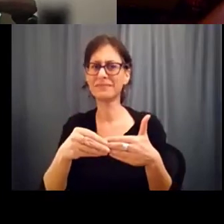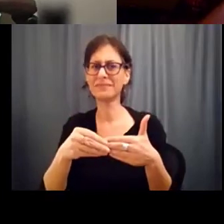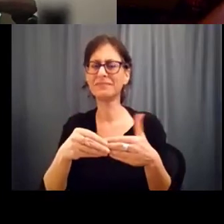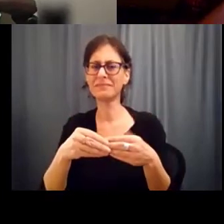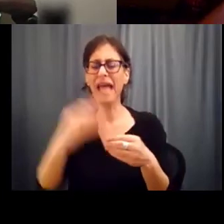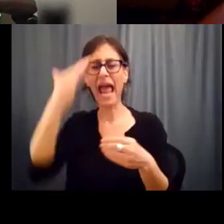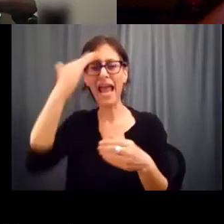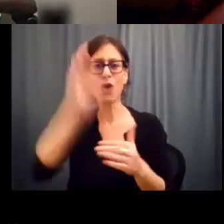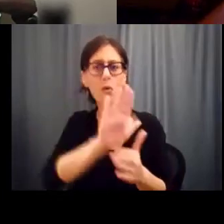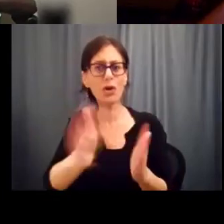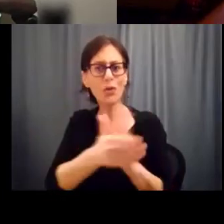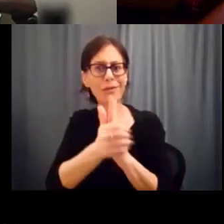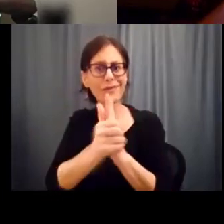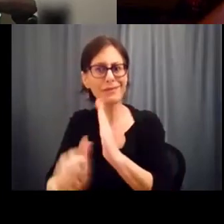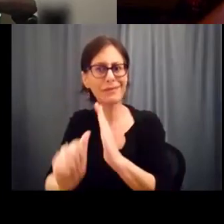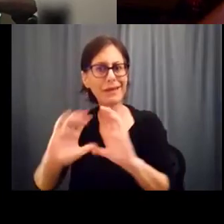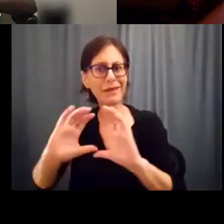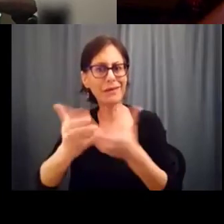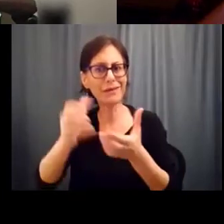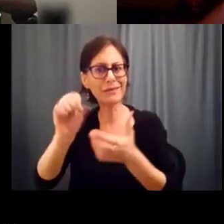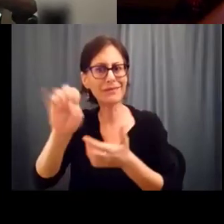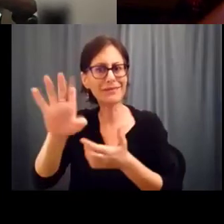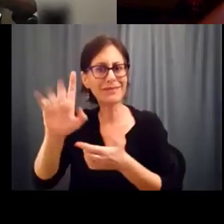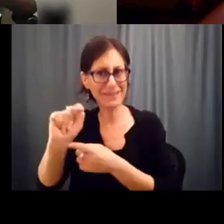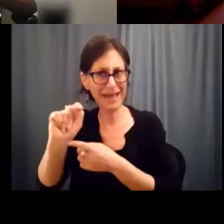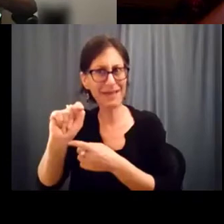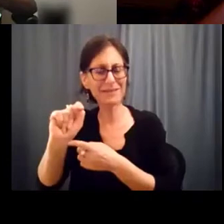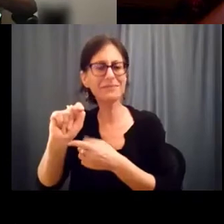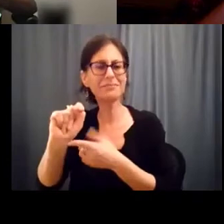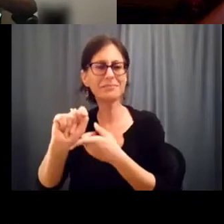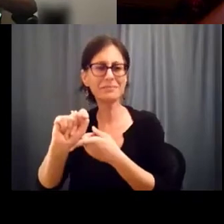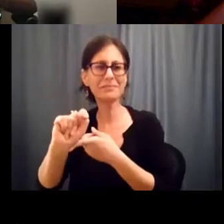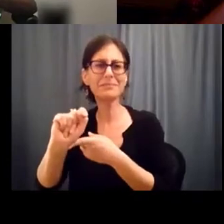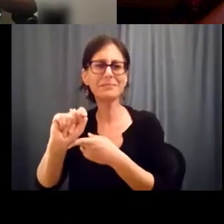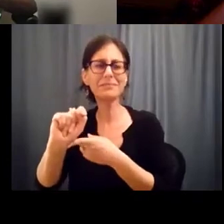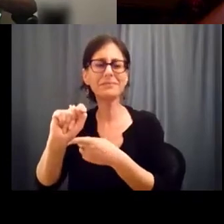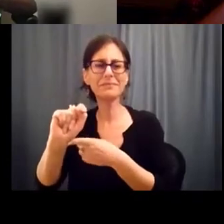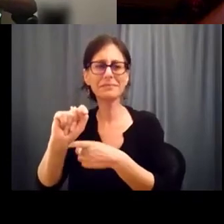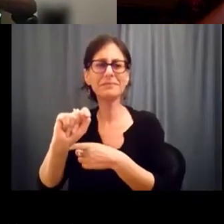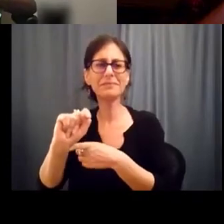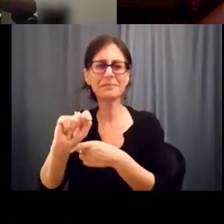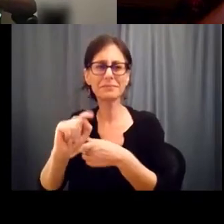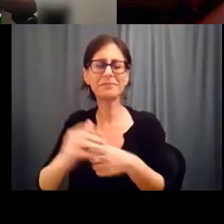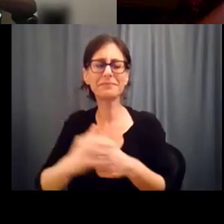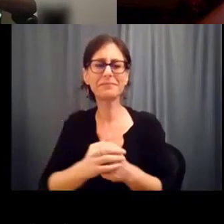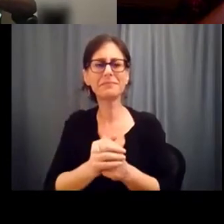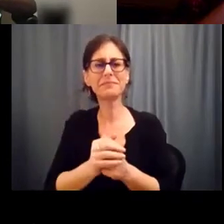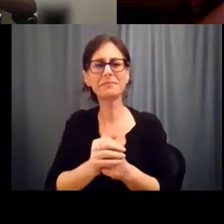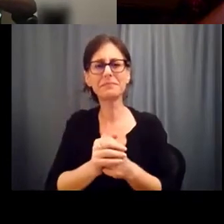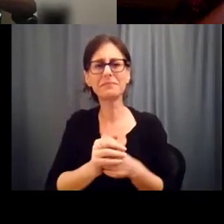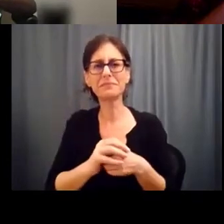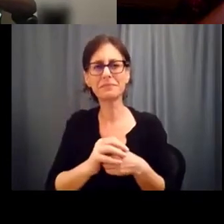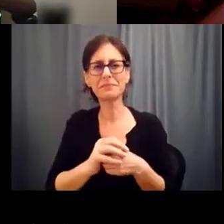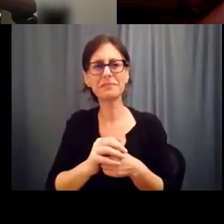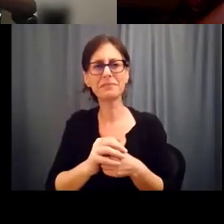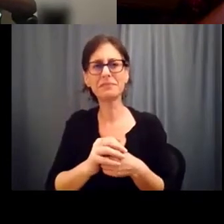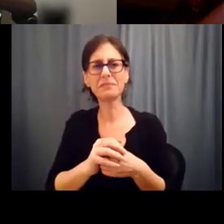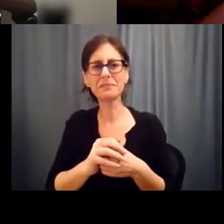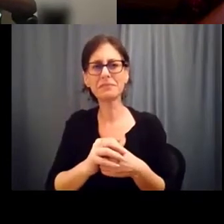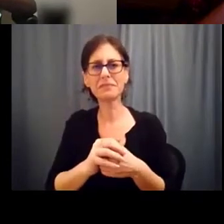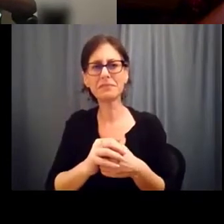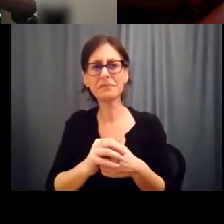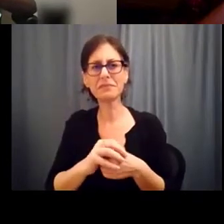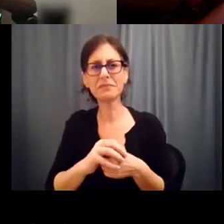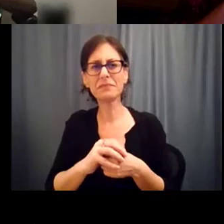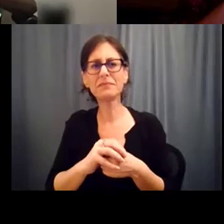set. And, you know, there's a lot of jobs that you do, and,